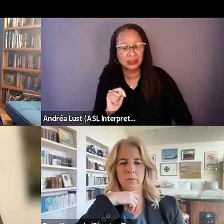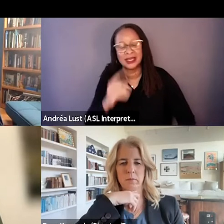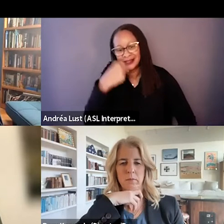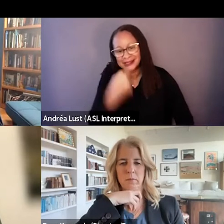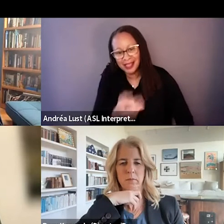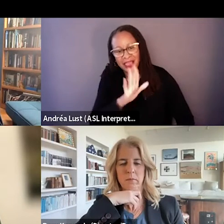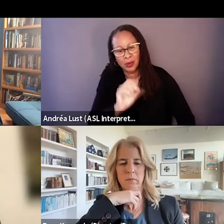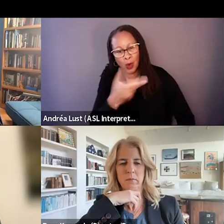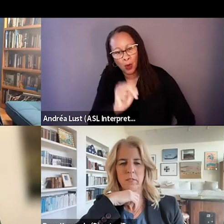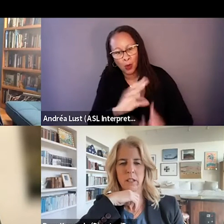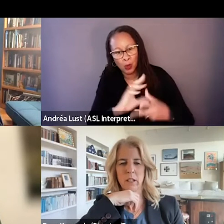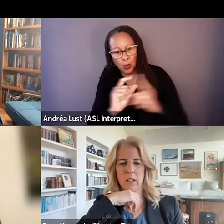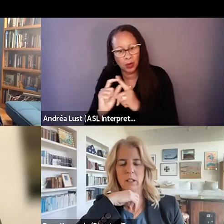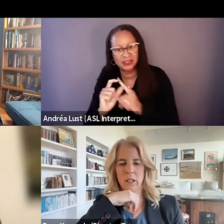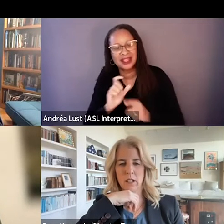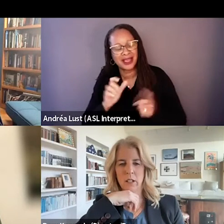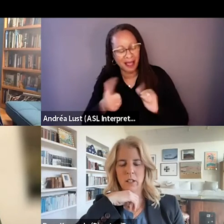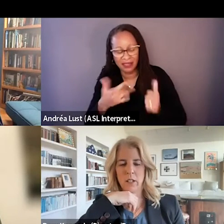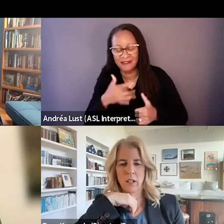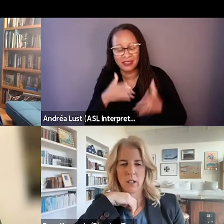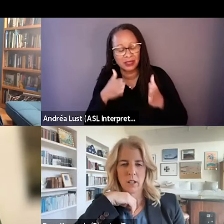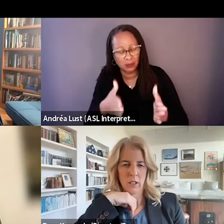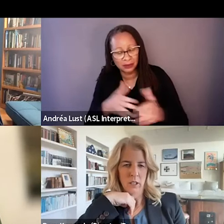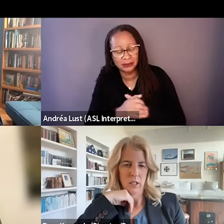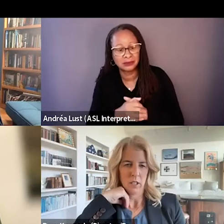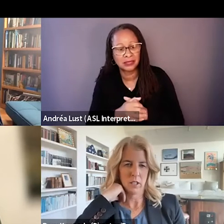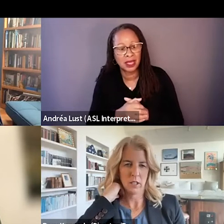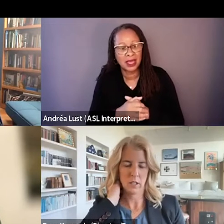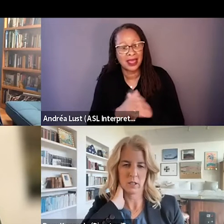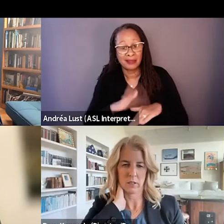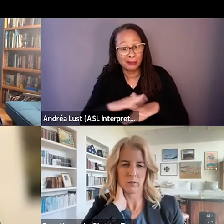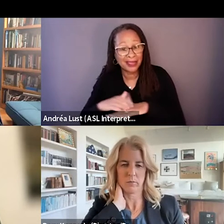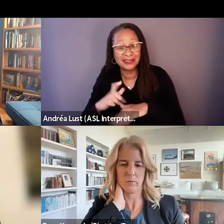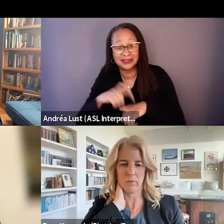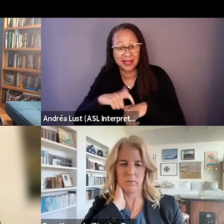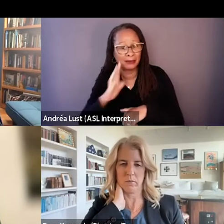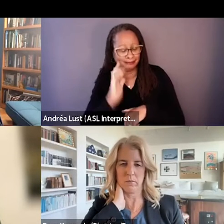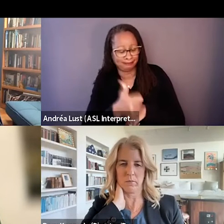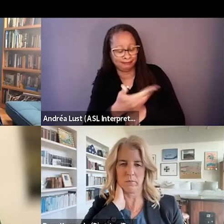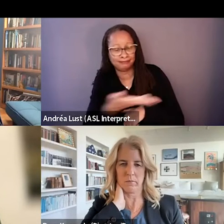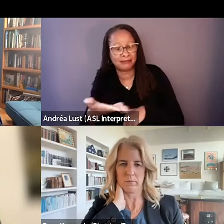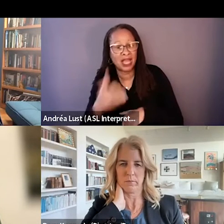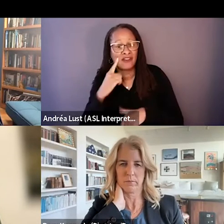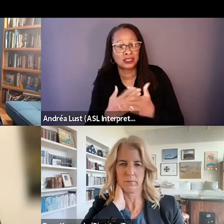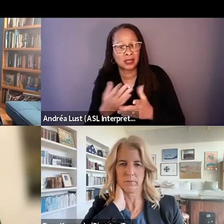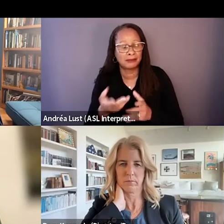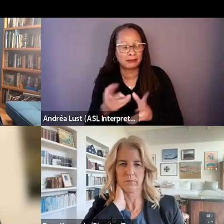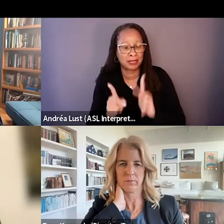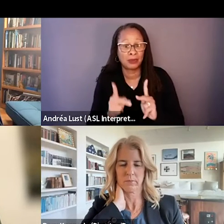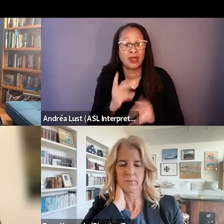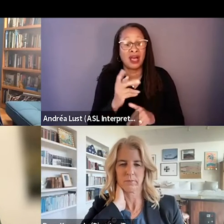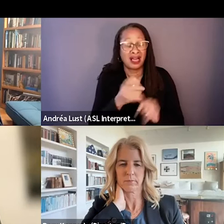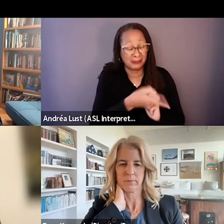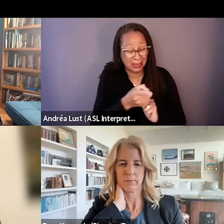own words, in their own manner, in their own pacing and timing. I think for some people, those minutes felt like hours.